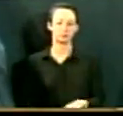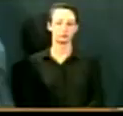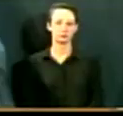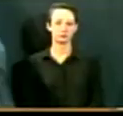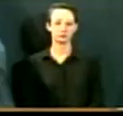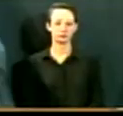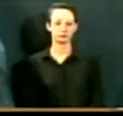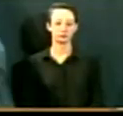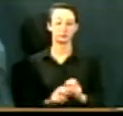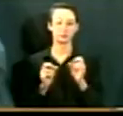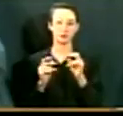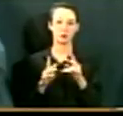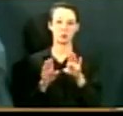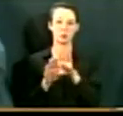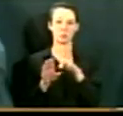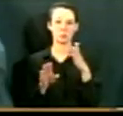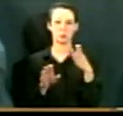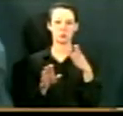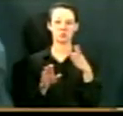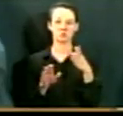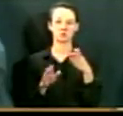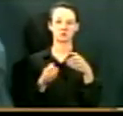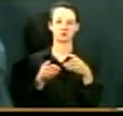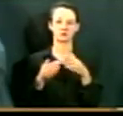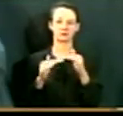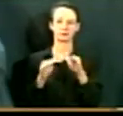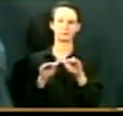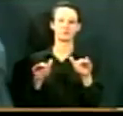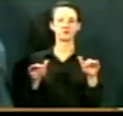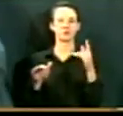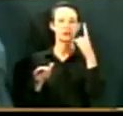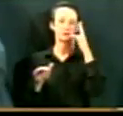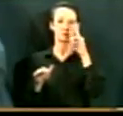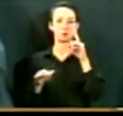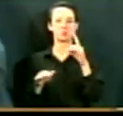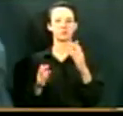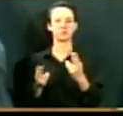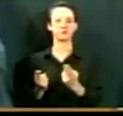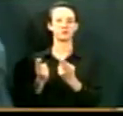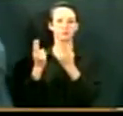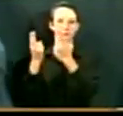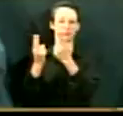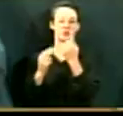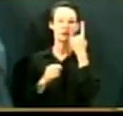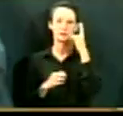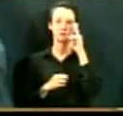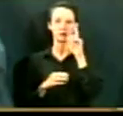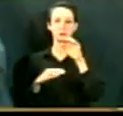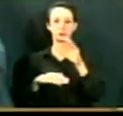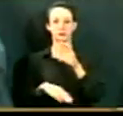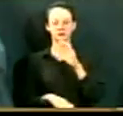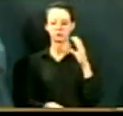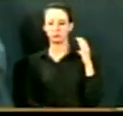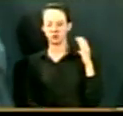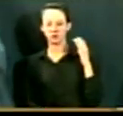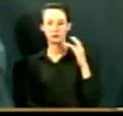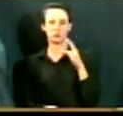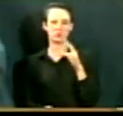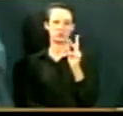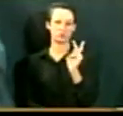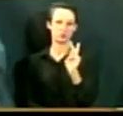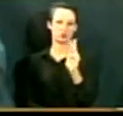Okay, we'll open the floor for nominations for chairman of the Knox County School Board for the next coming